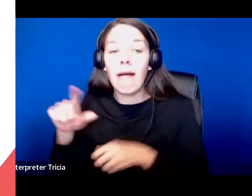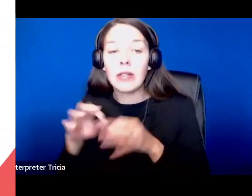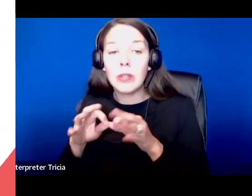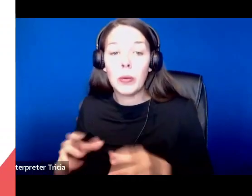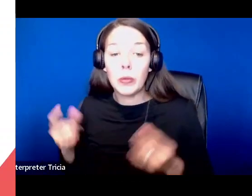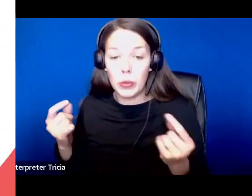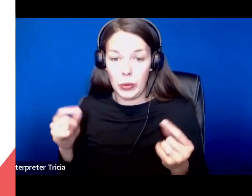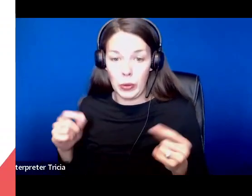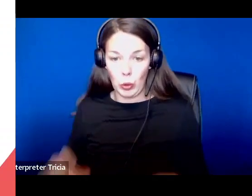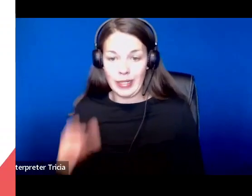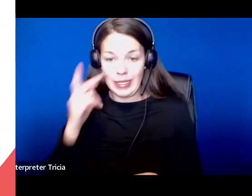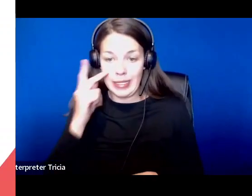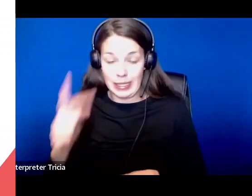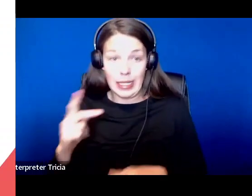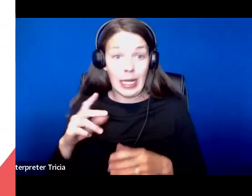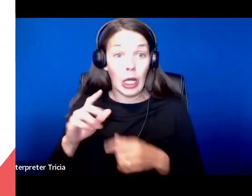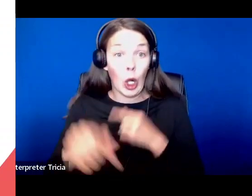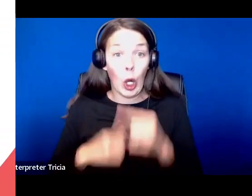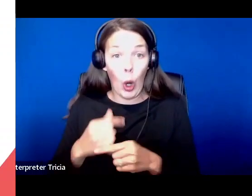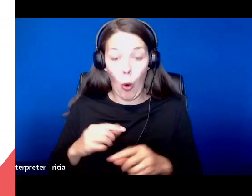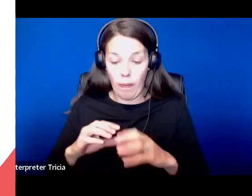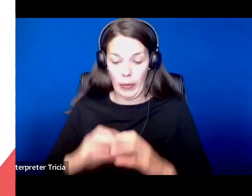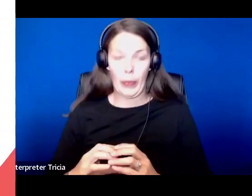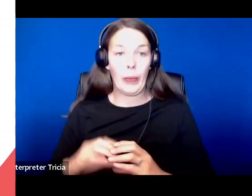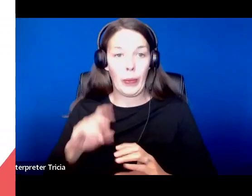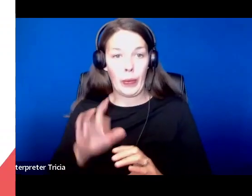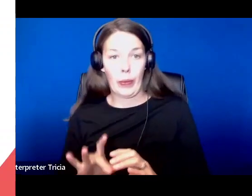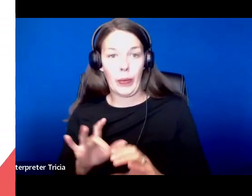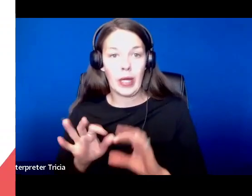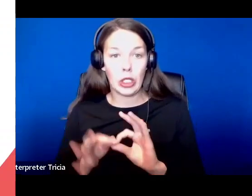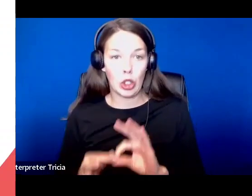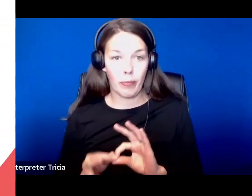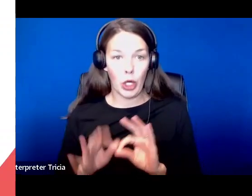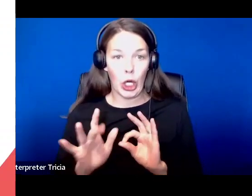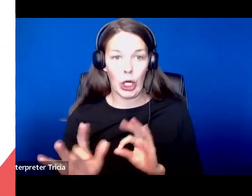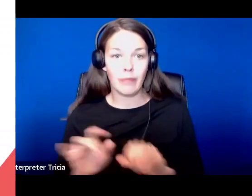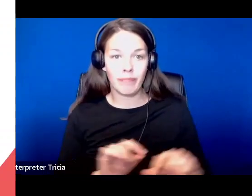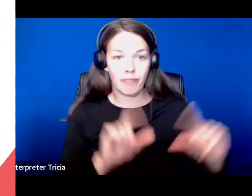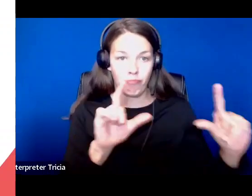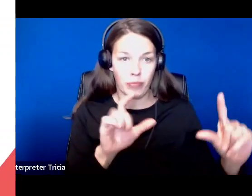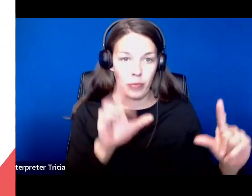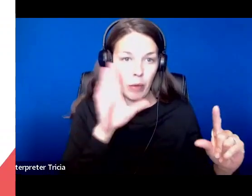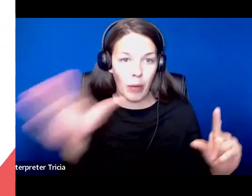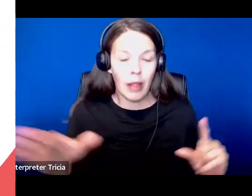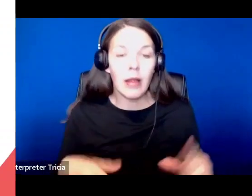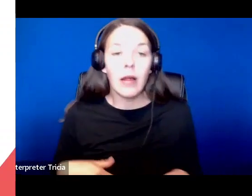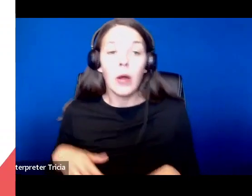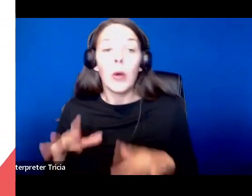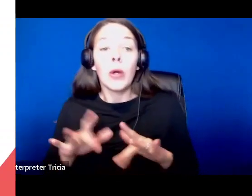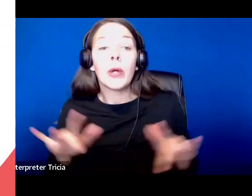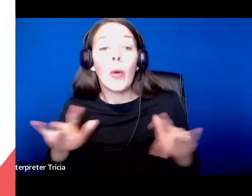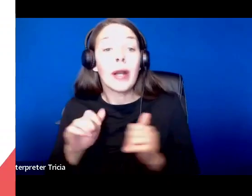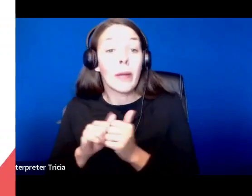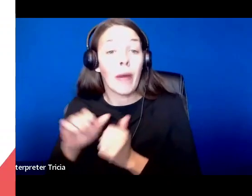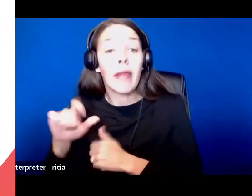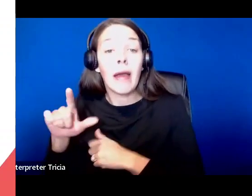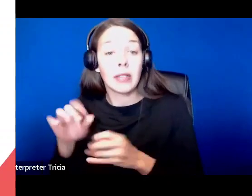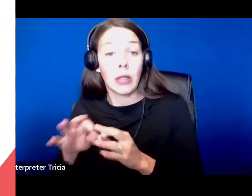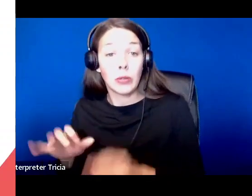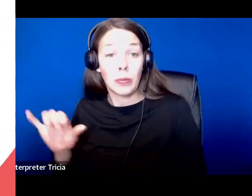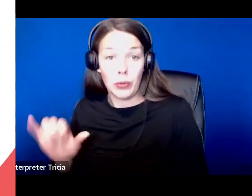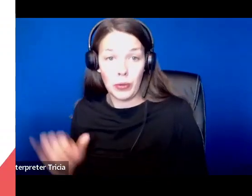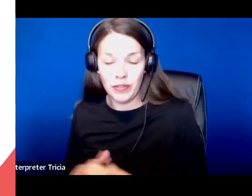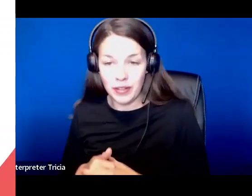the interpretation button at the bottom of your screen. Additionally, we're recording the entire webinar with ASL interpretation.